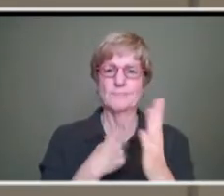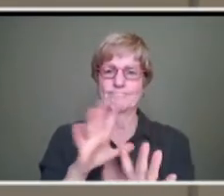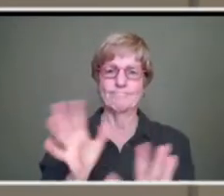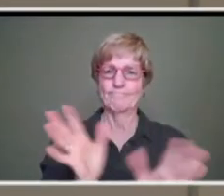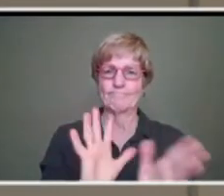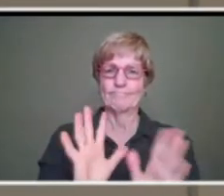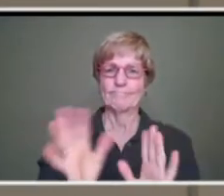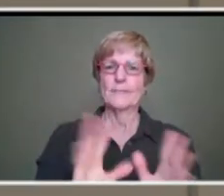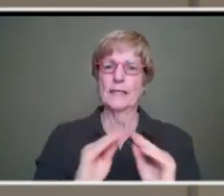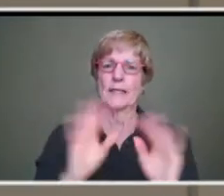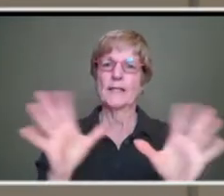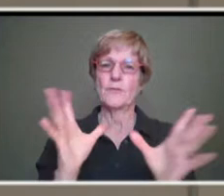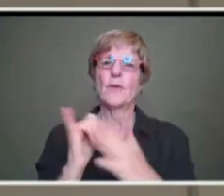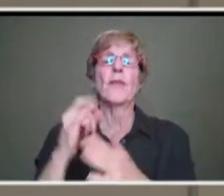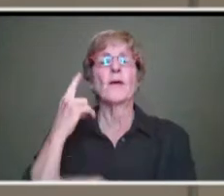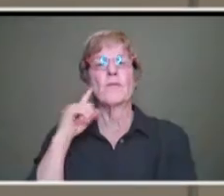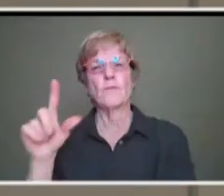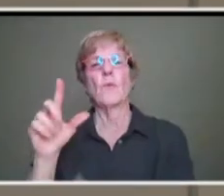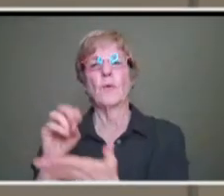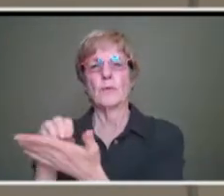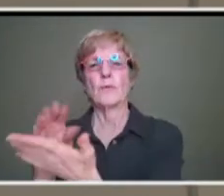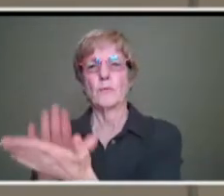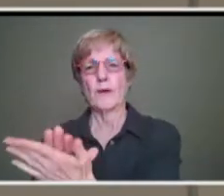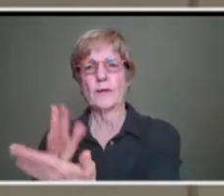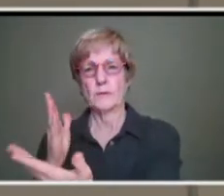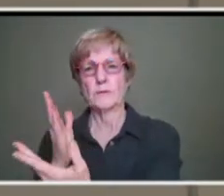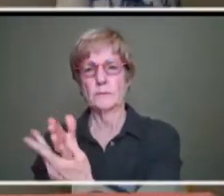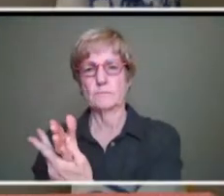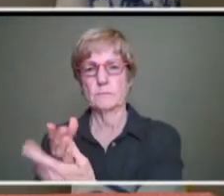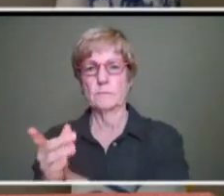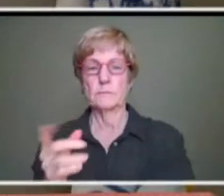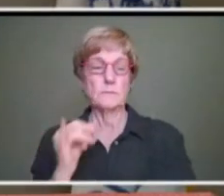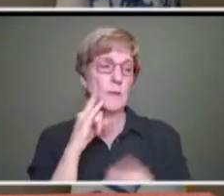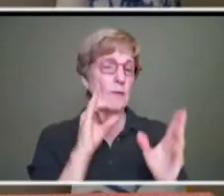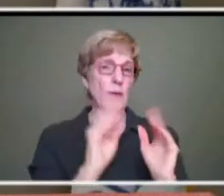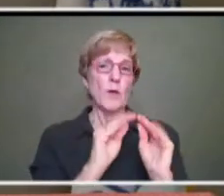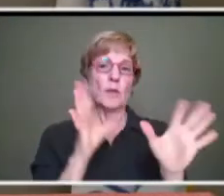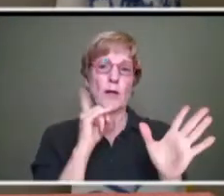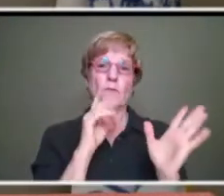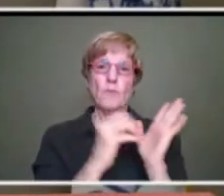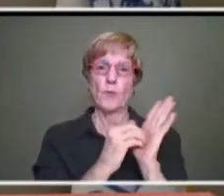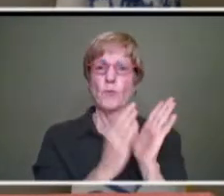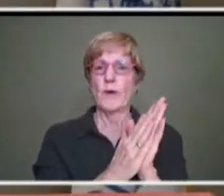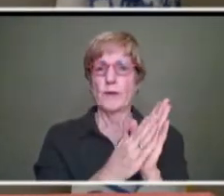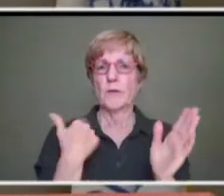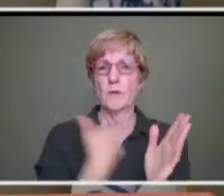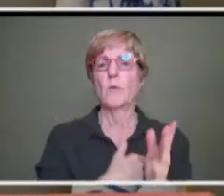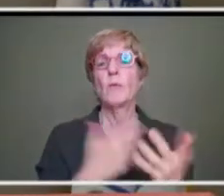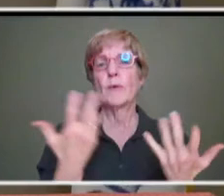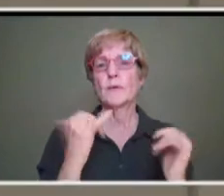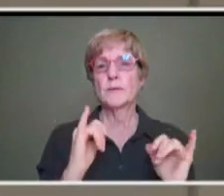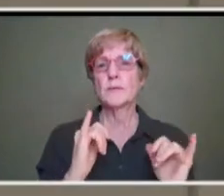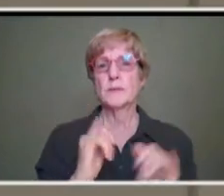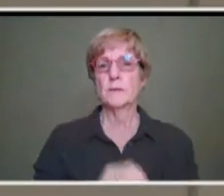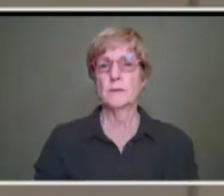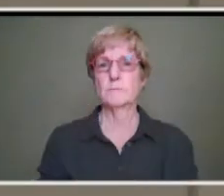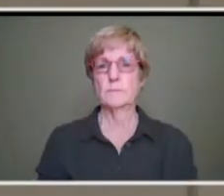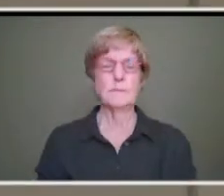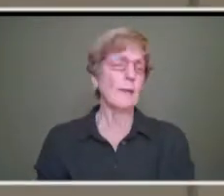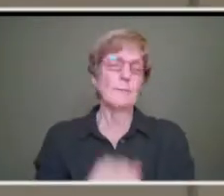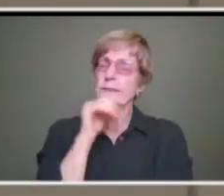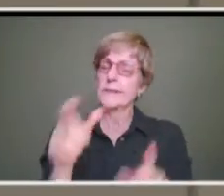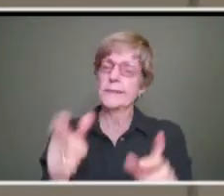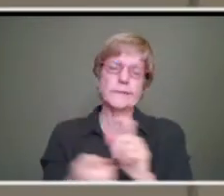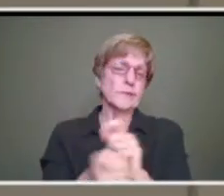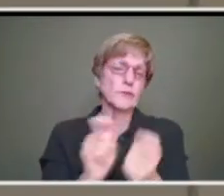clarify that for the record oh well I think you can clarify it for the record we're still in it does not change anything the